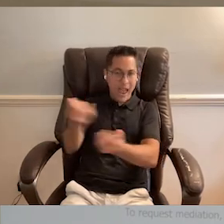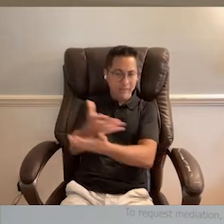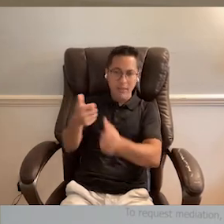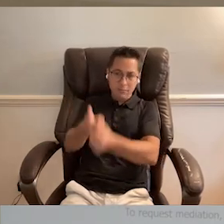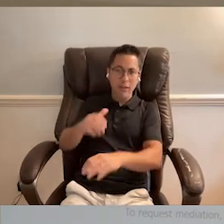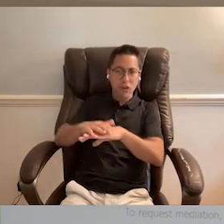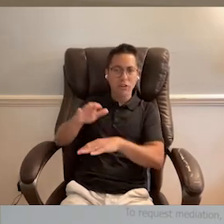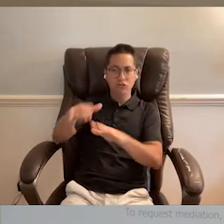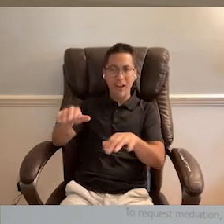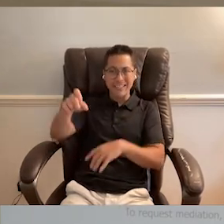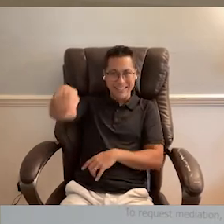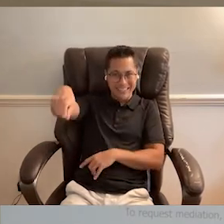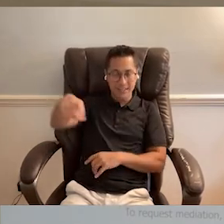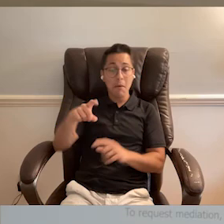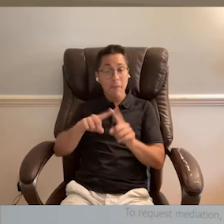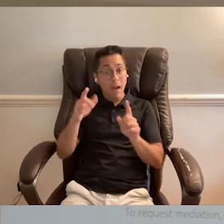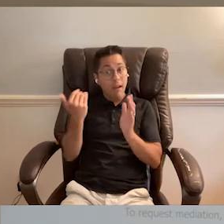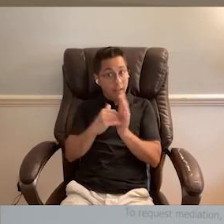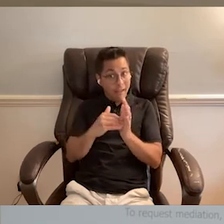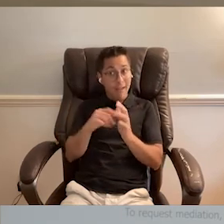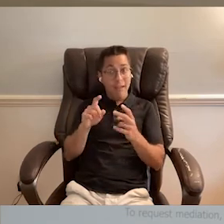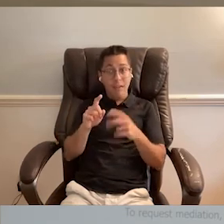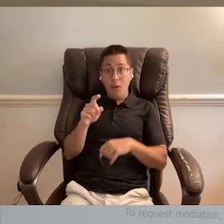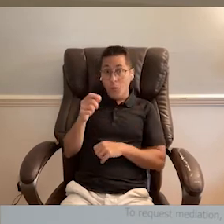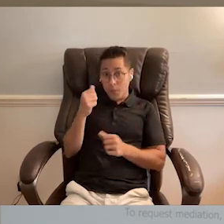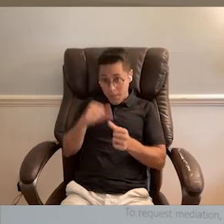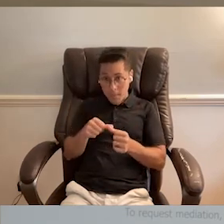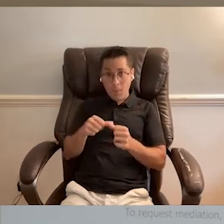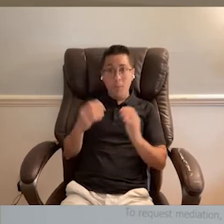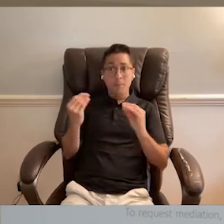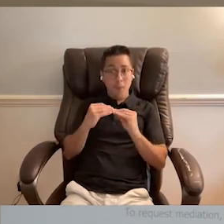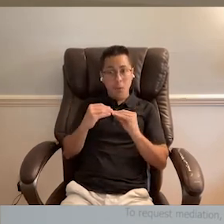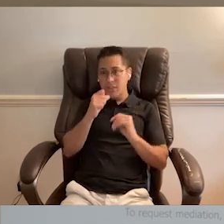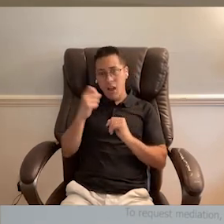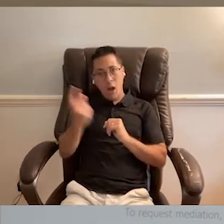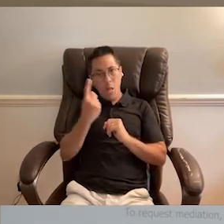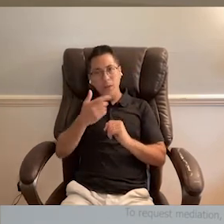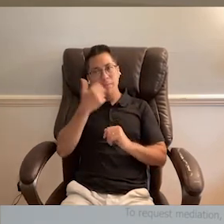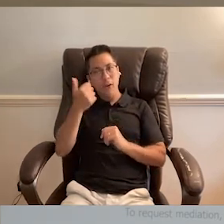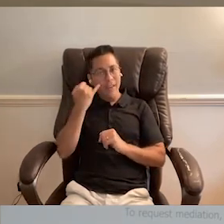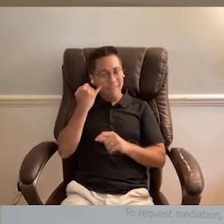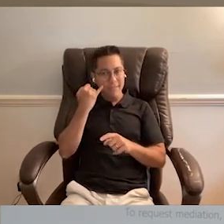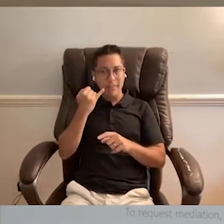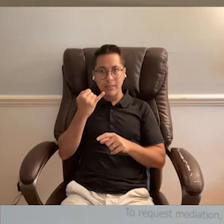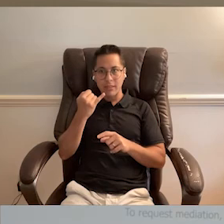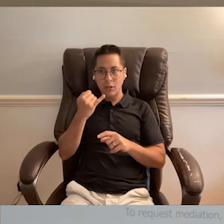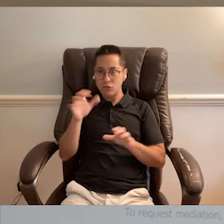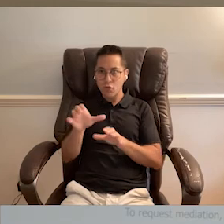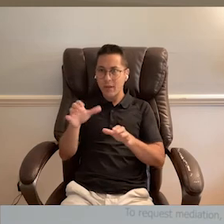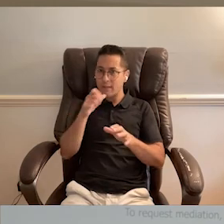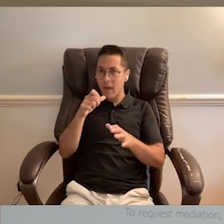again, remember, more is not always better. If they're doing ineffective stuff, giving them 60 minutes